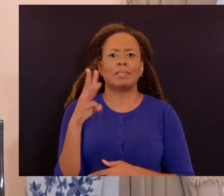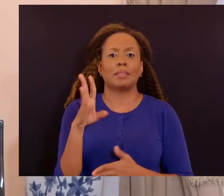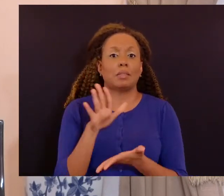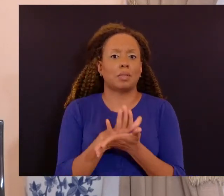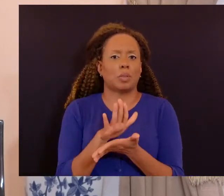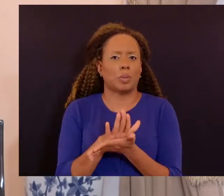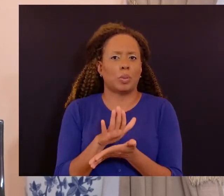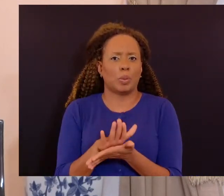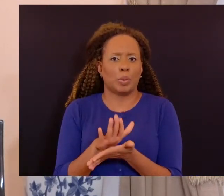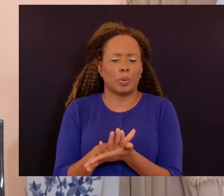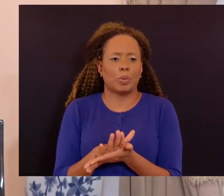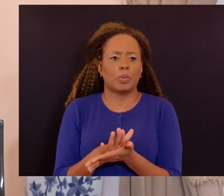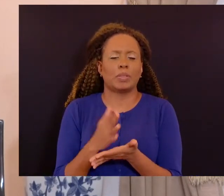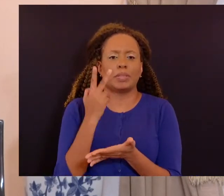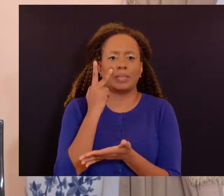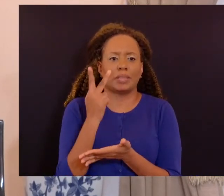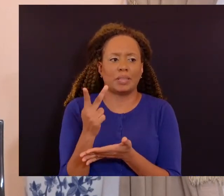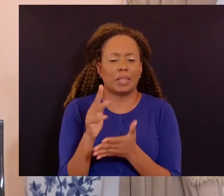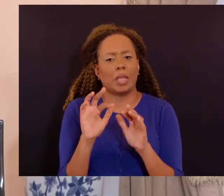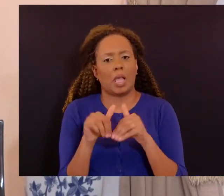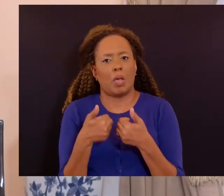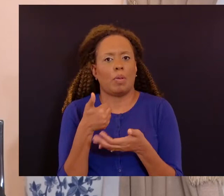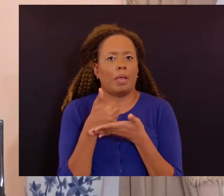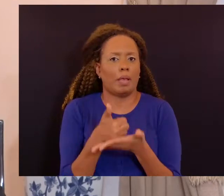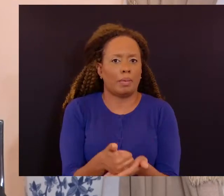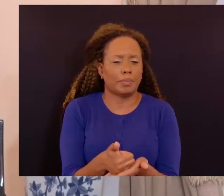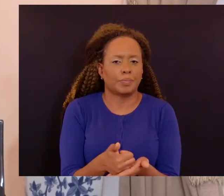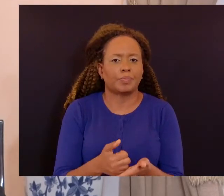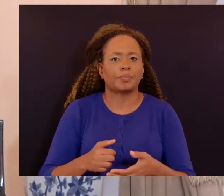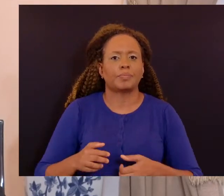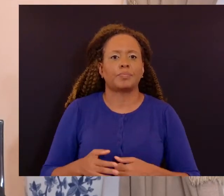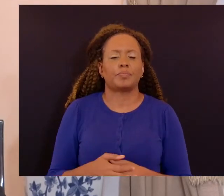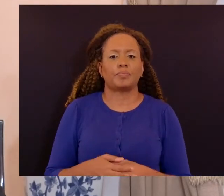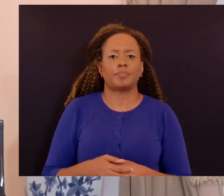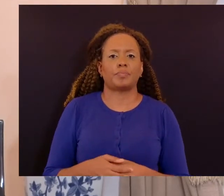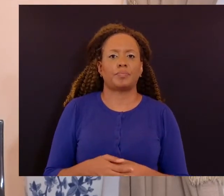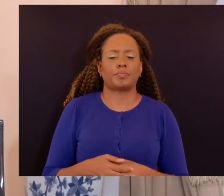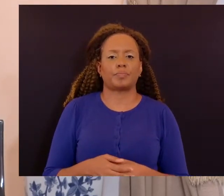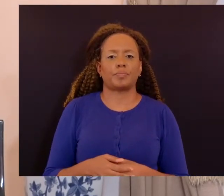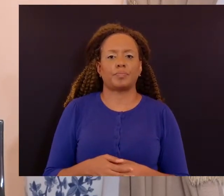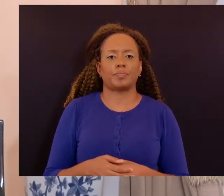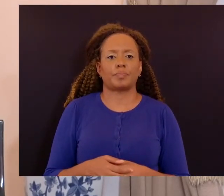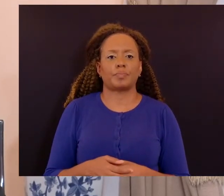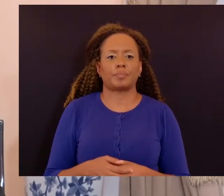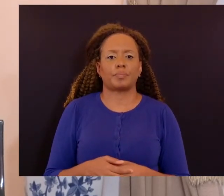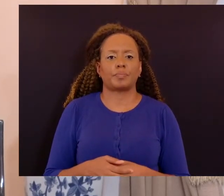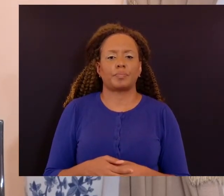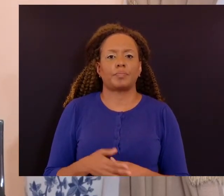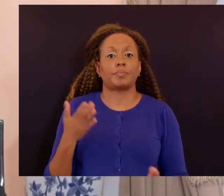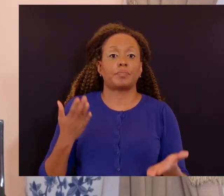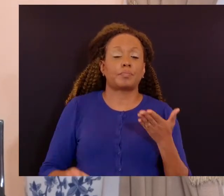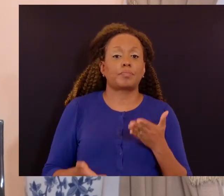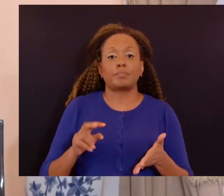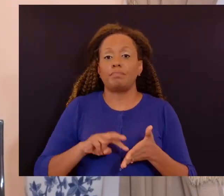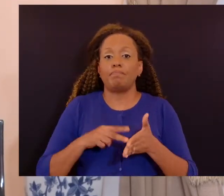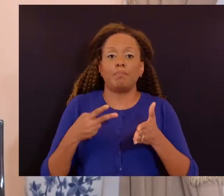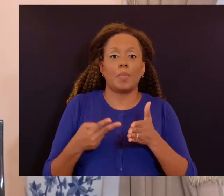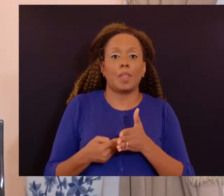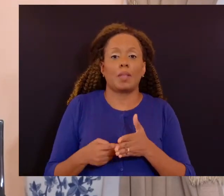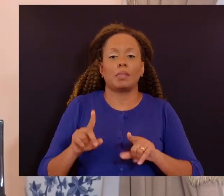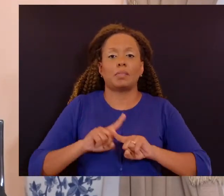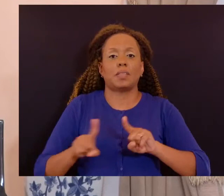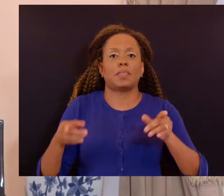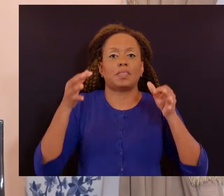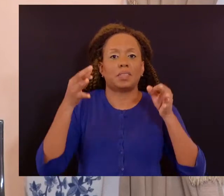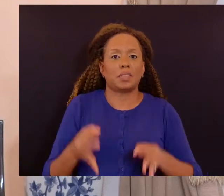to look at how we would be able to facilitate them. It may mean, depending on the number of deferrals, that the different decisions will have to be taken in terms